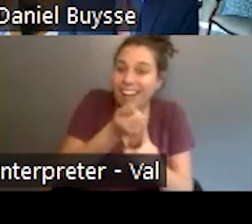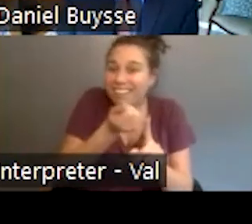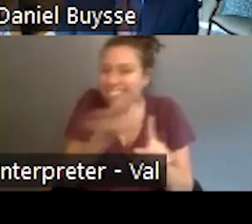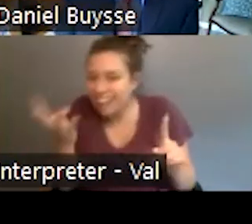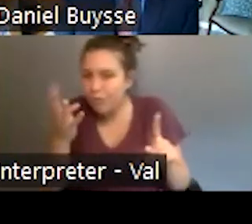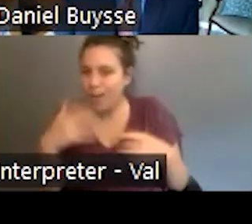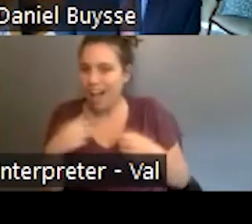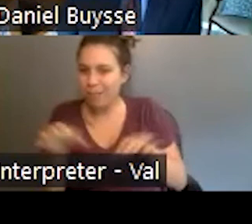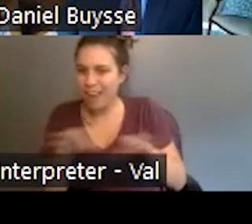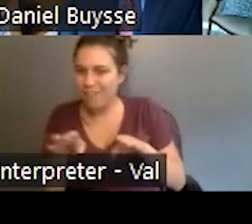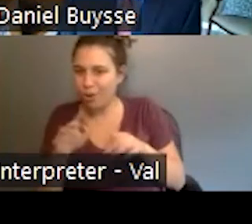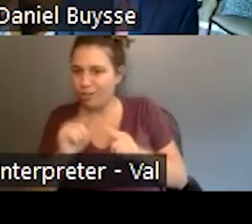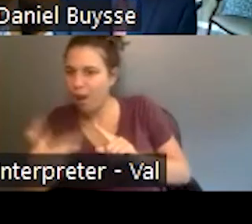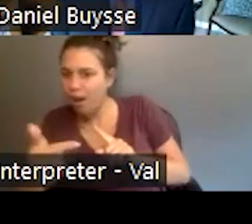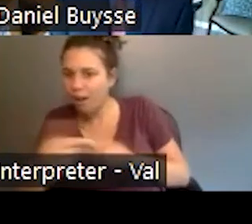behaviors?